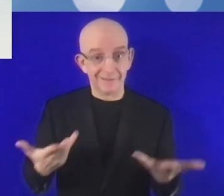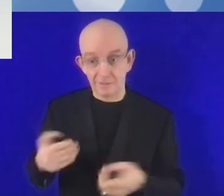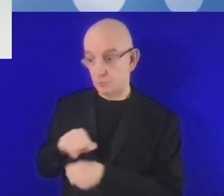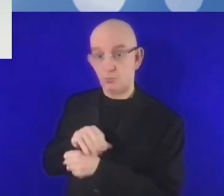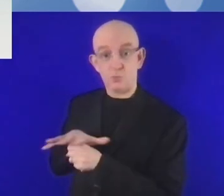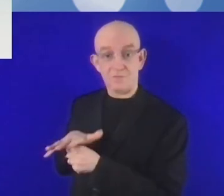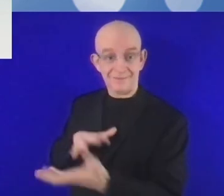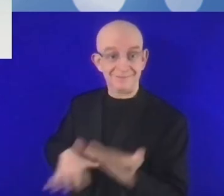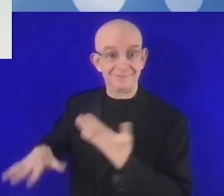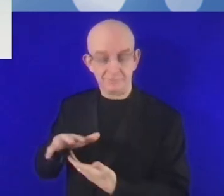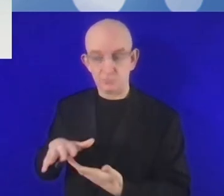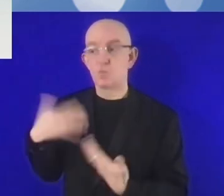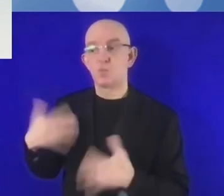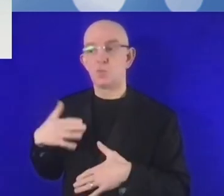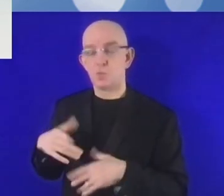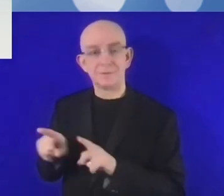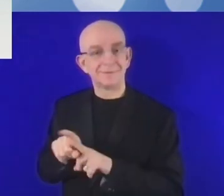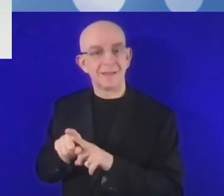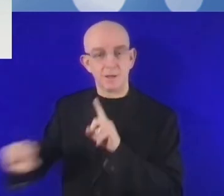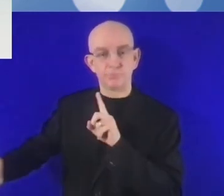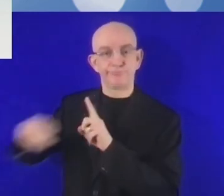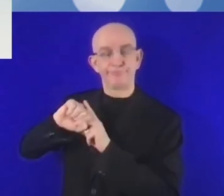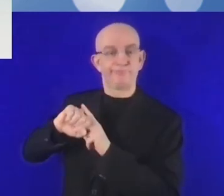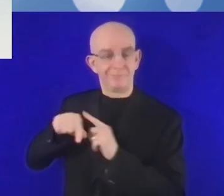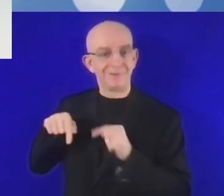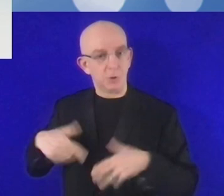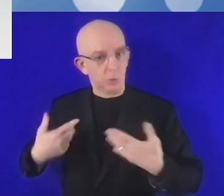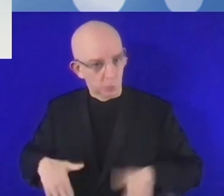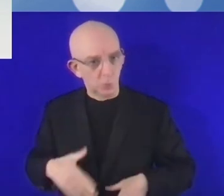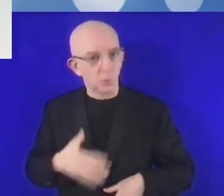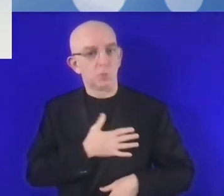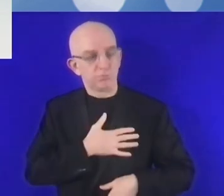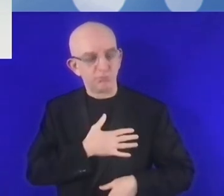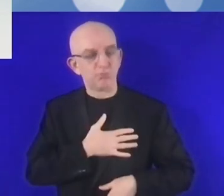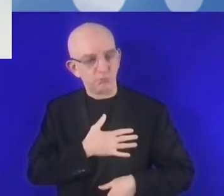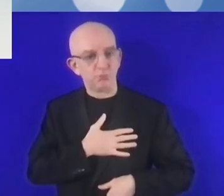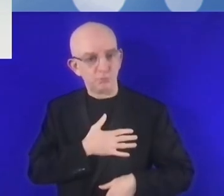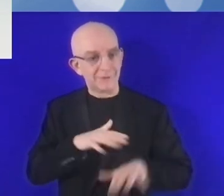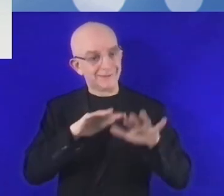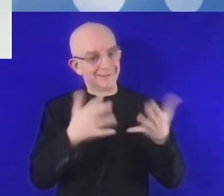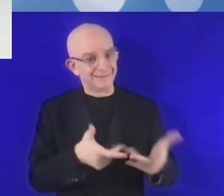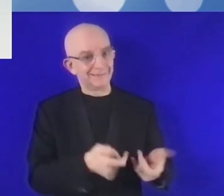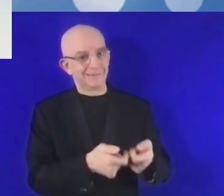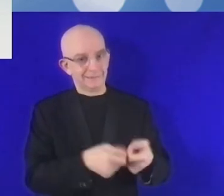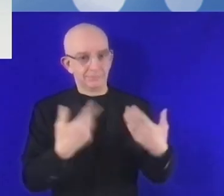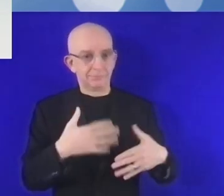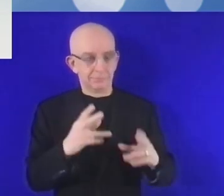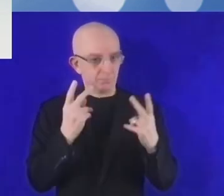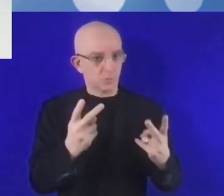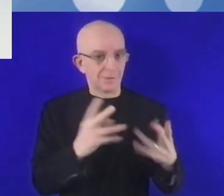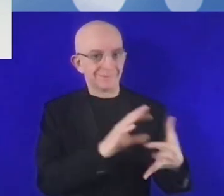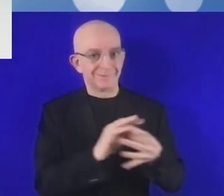that's kept us connected during this pandemic. And it's amazing that despite the additional load, the internet has for the most part kept